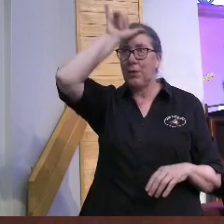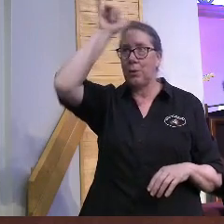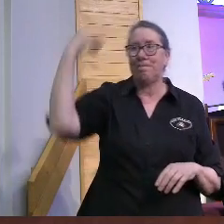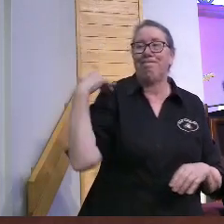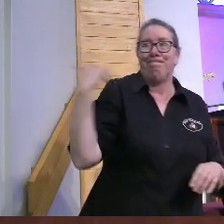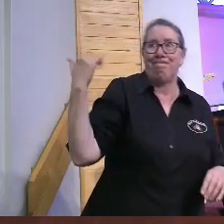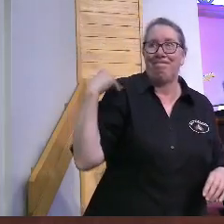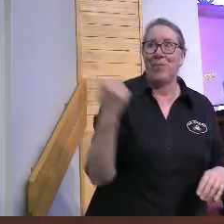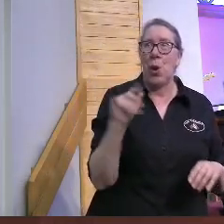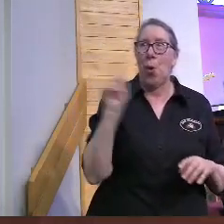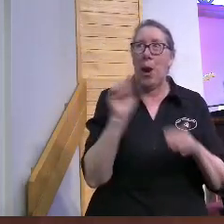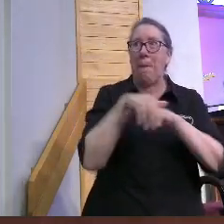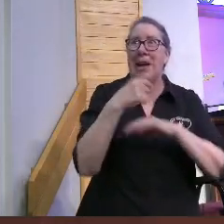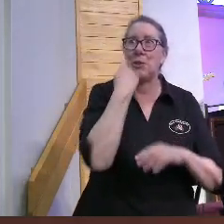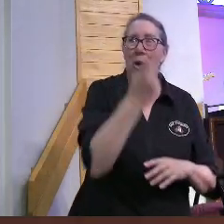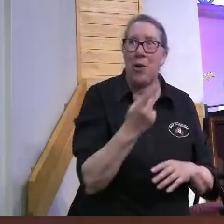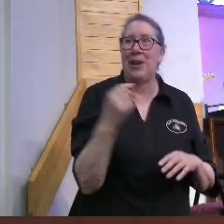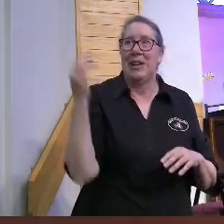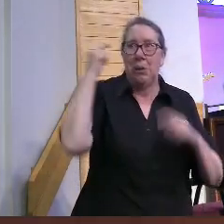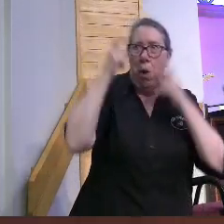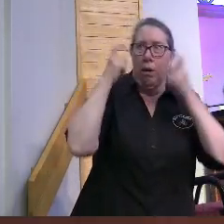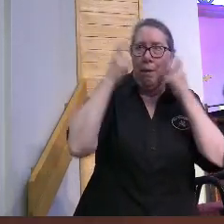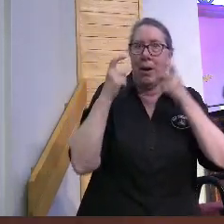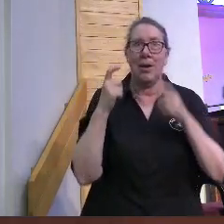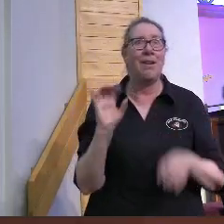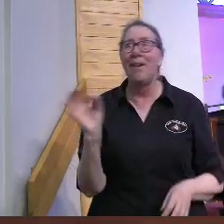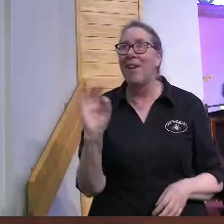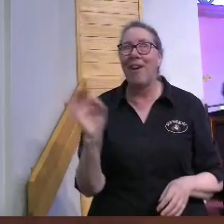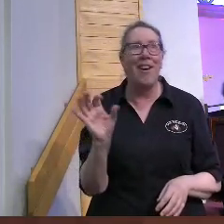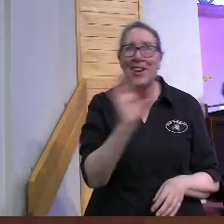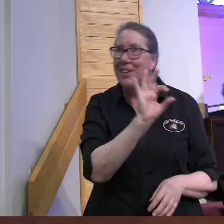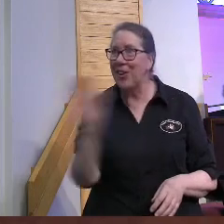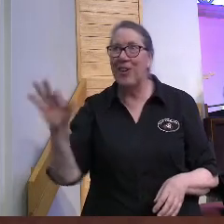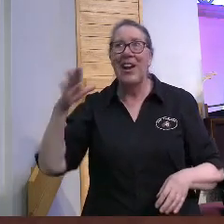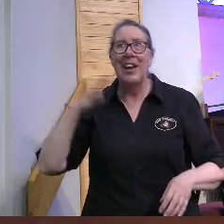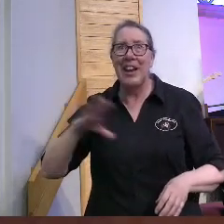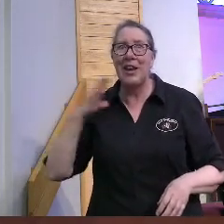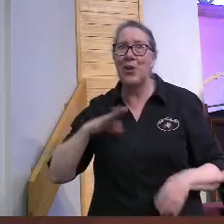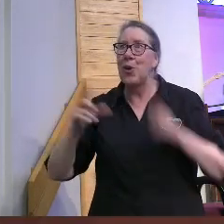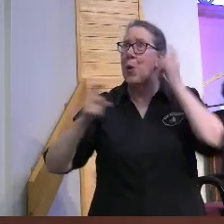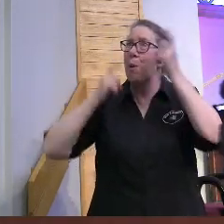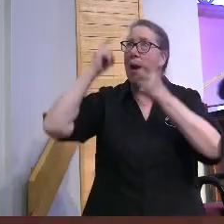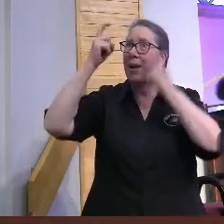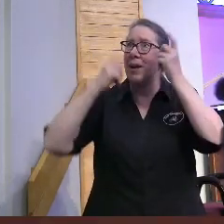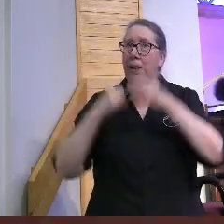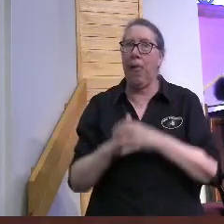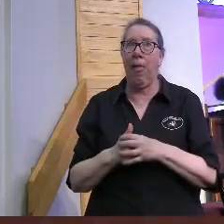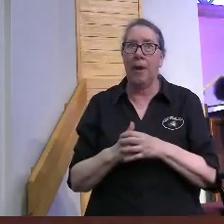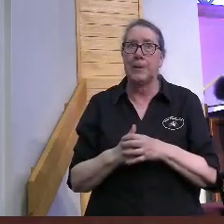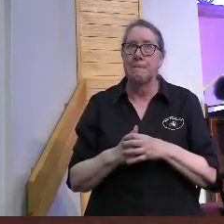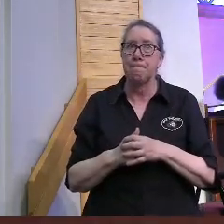Let me tell you, you don't have to worry. If I was the enemy, I'd try to steal your day.